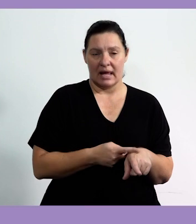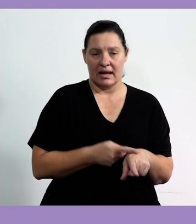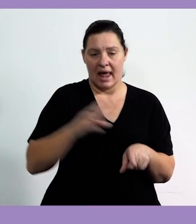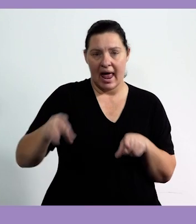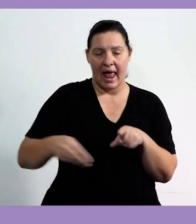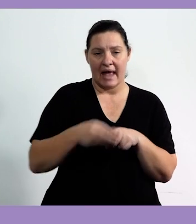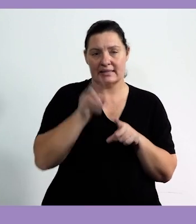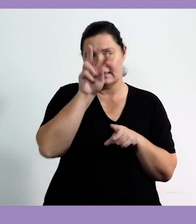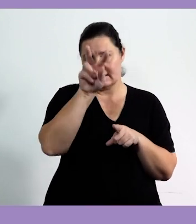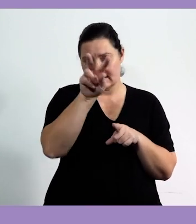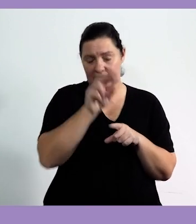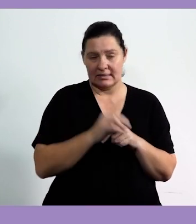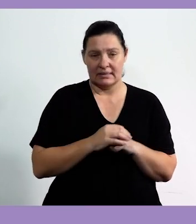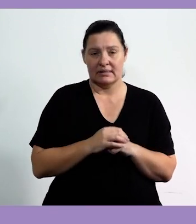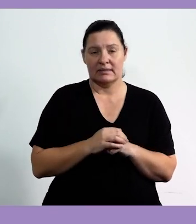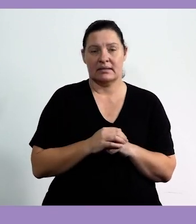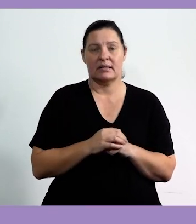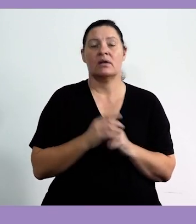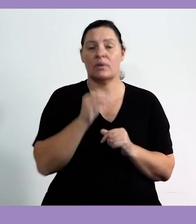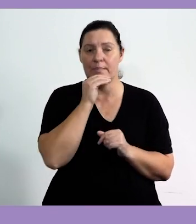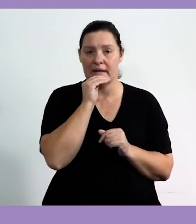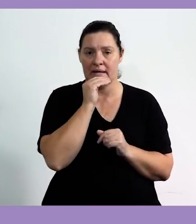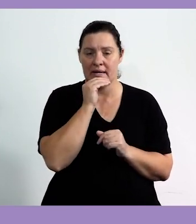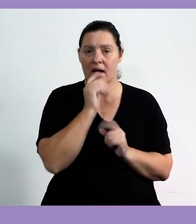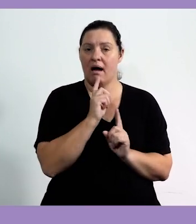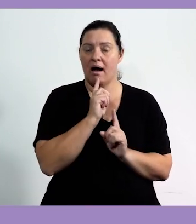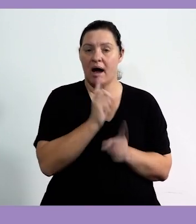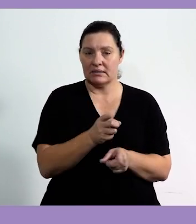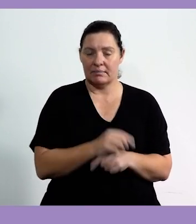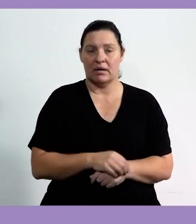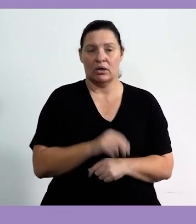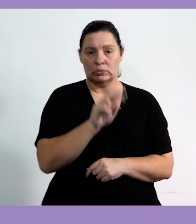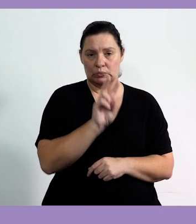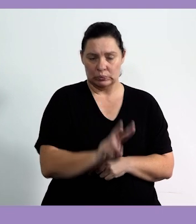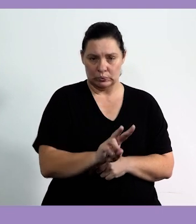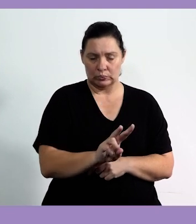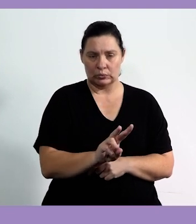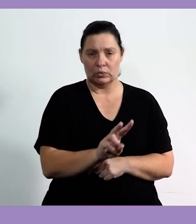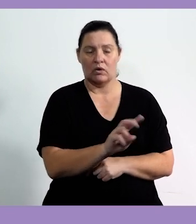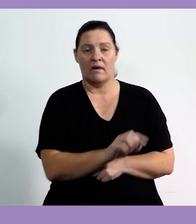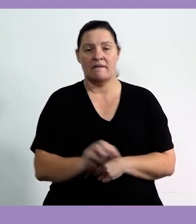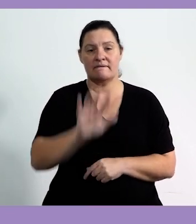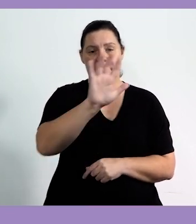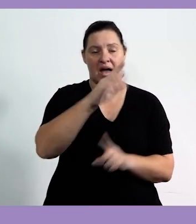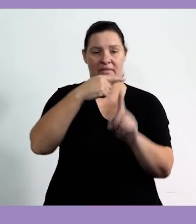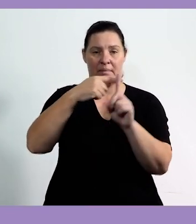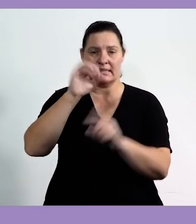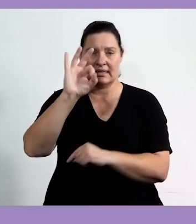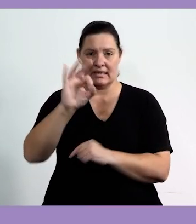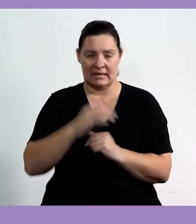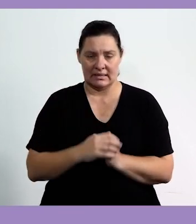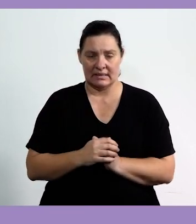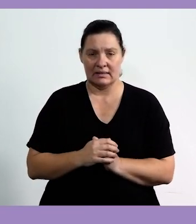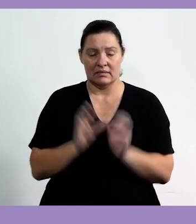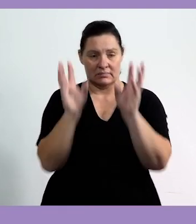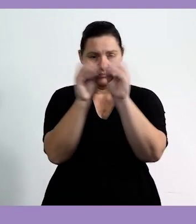we are going to add the exponents. So this means that our answer is going to be 2 to the exponent 5 plus